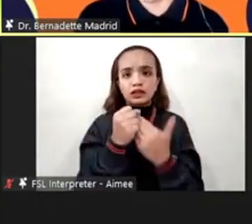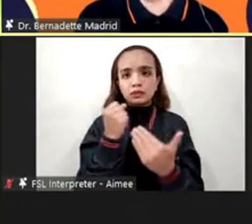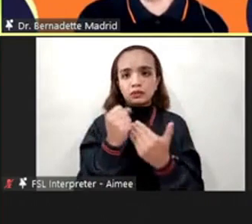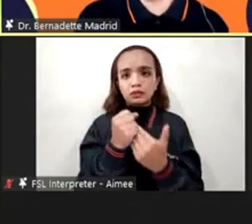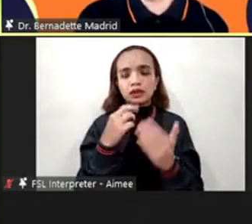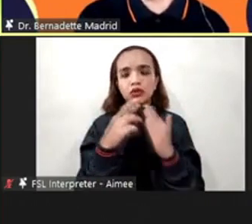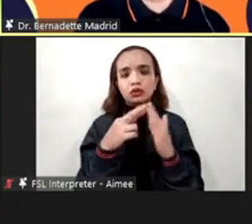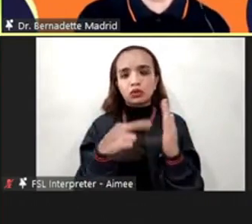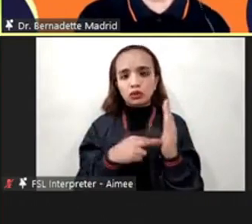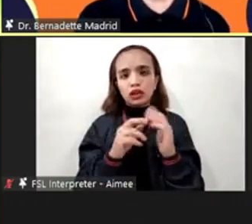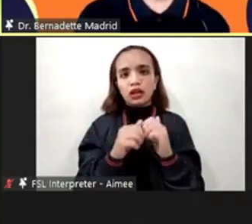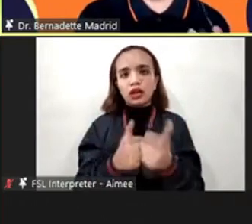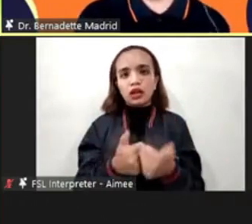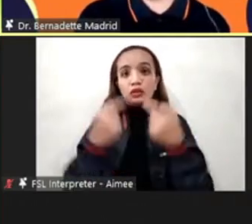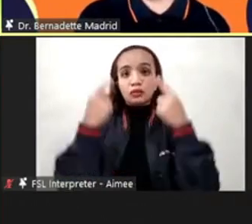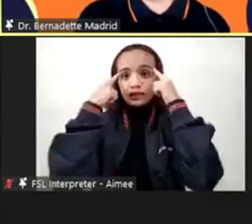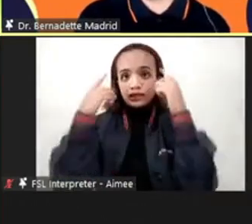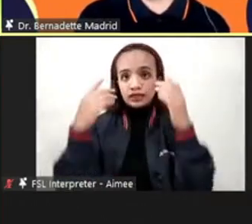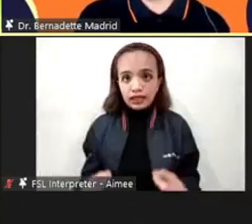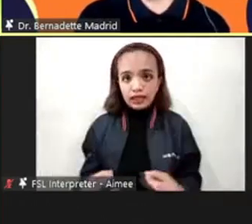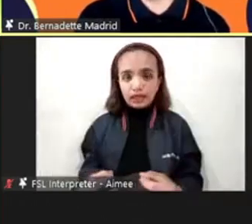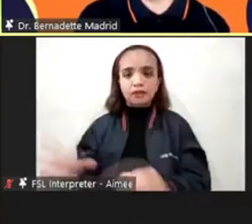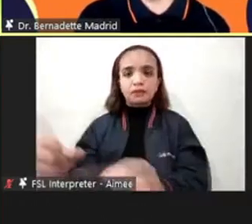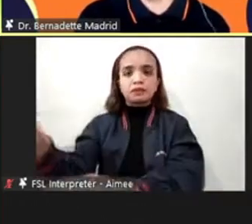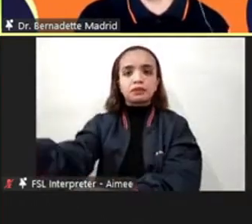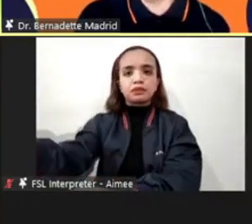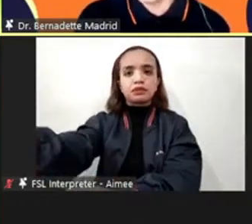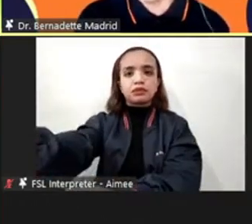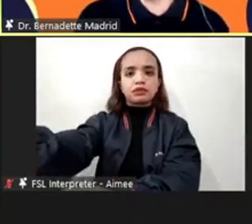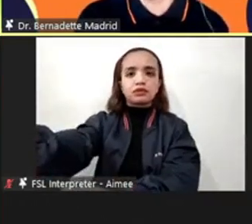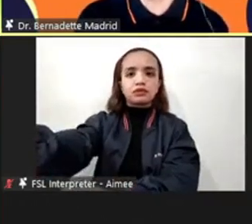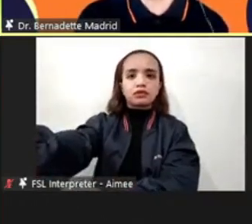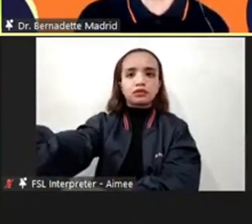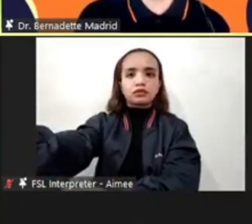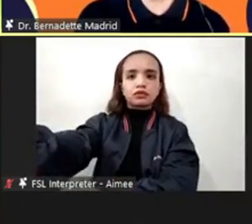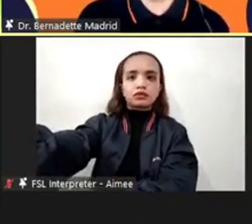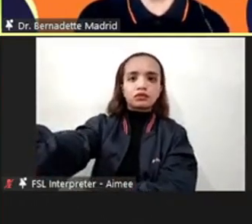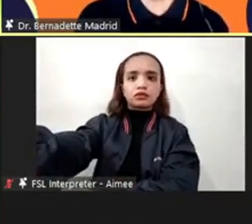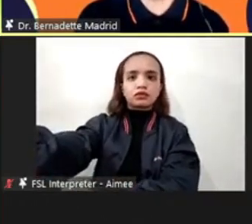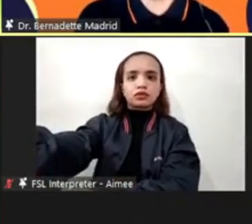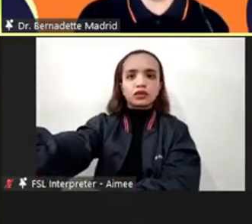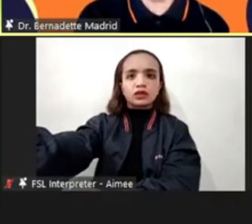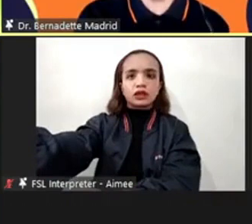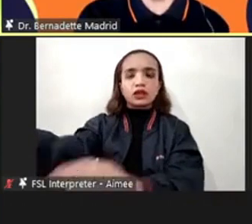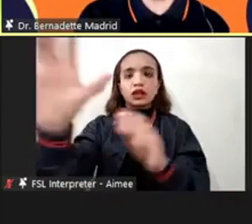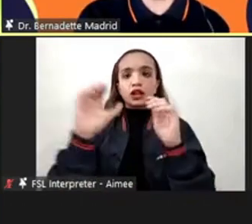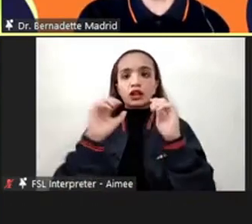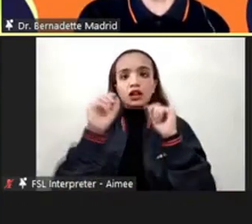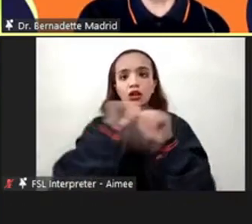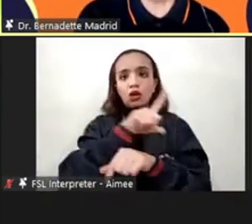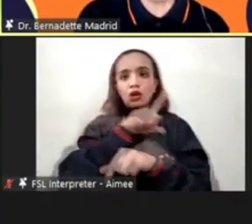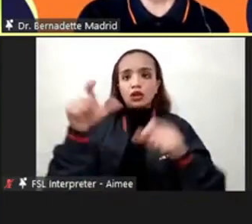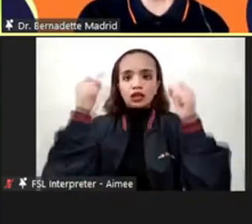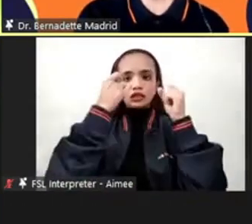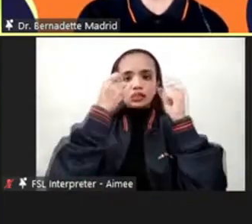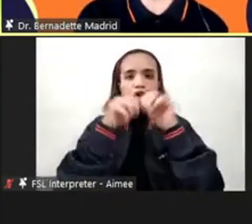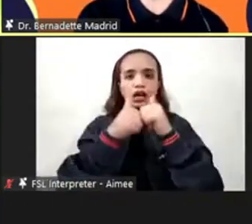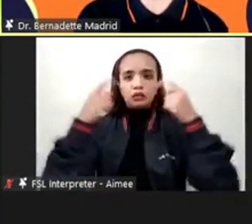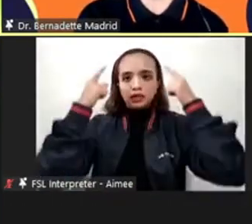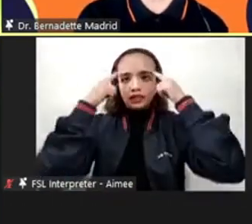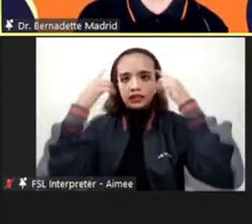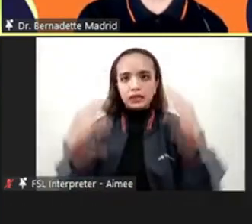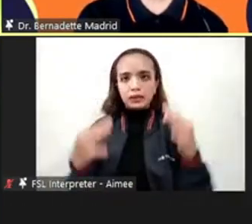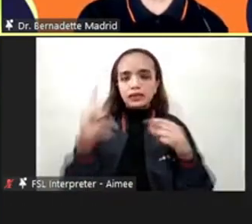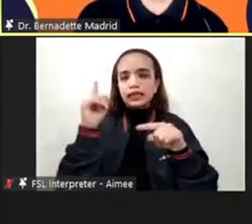are made. Everyone in the organization understands how decisions are made. So predictable din